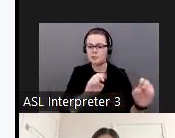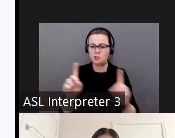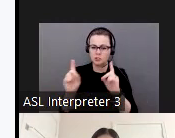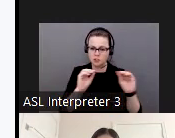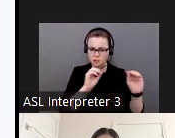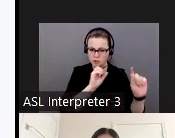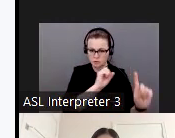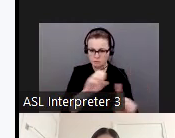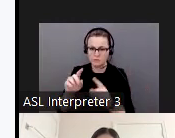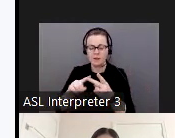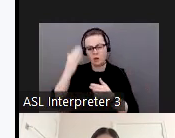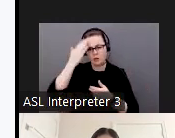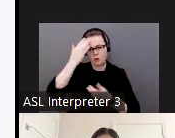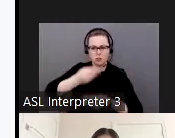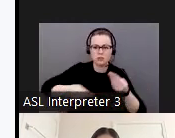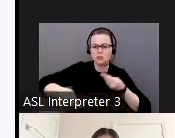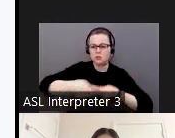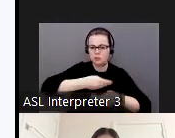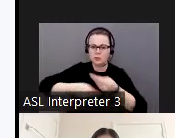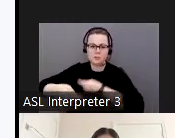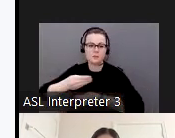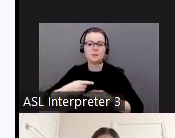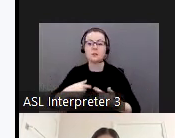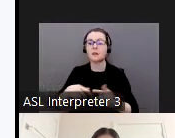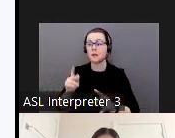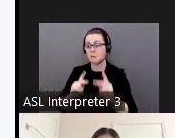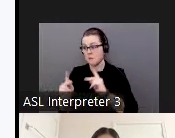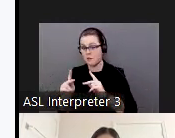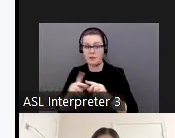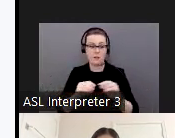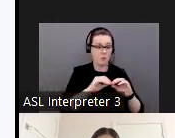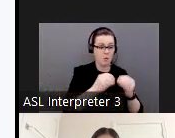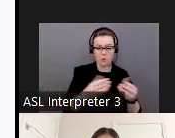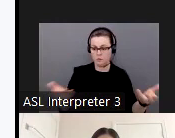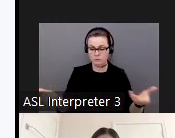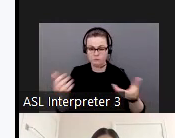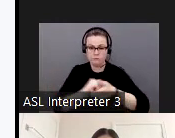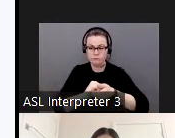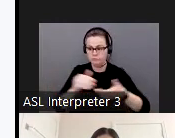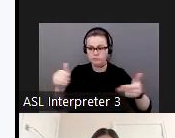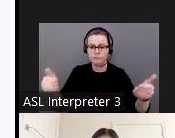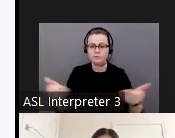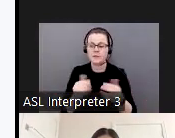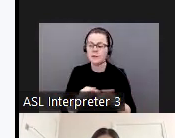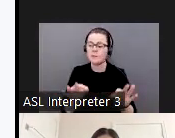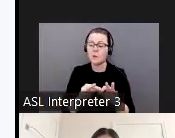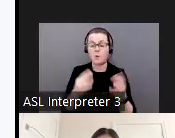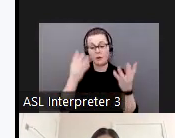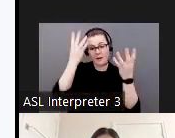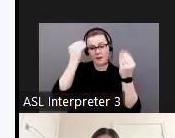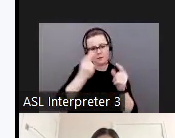we focus on connecting people in organization, fostering the exchange of reliable information that is through our